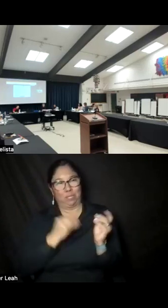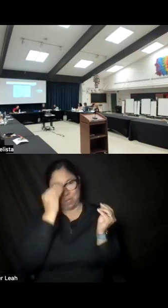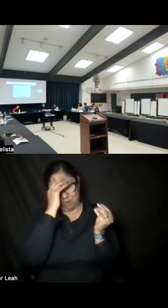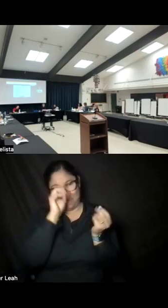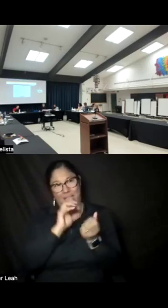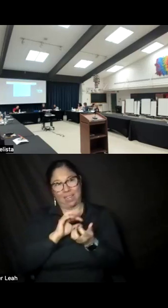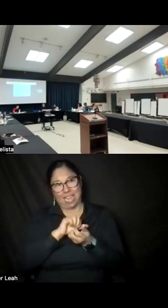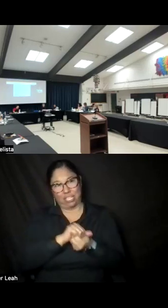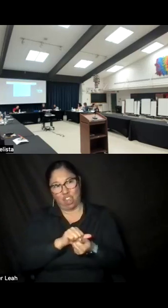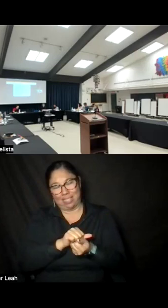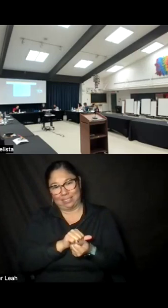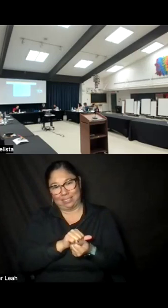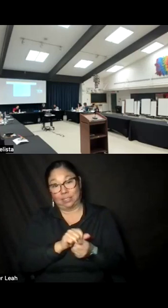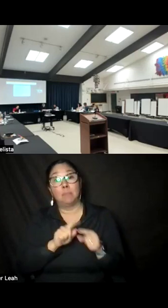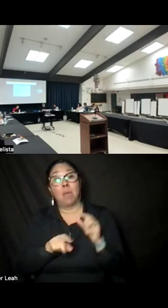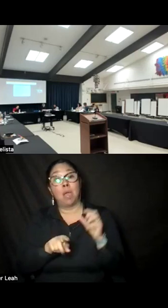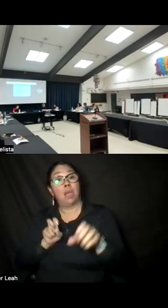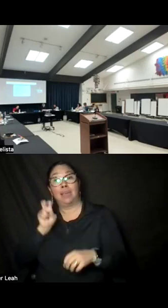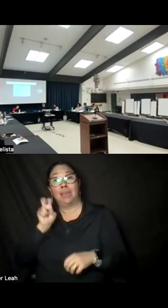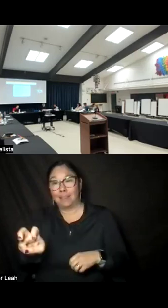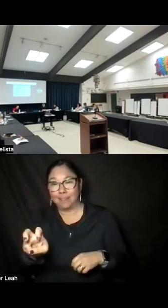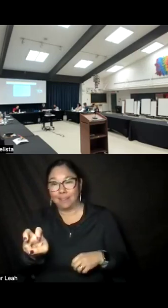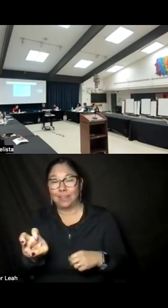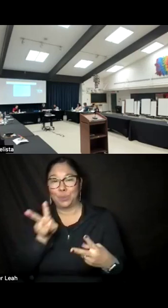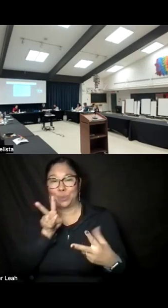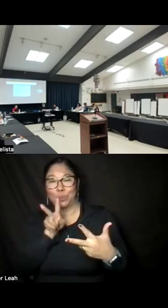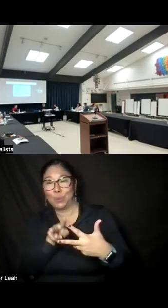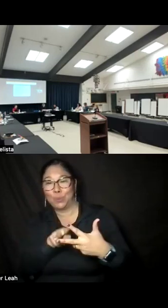Now to have you jump to the next two.